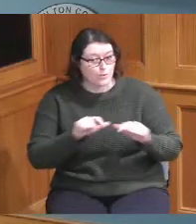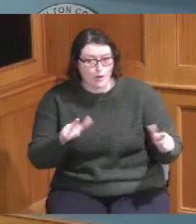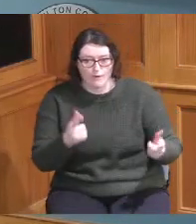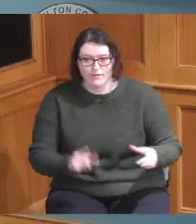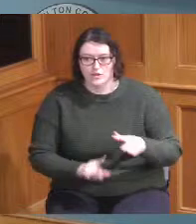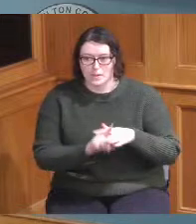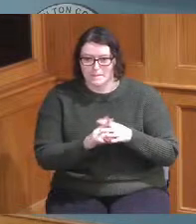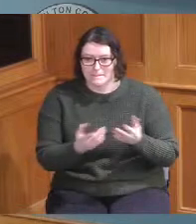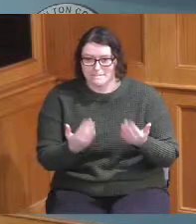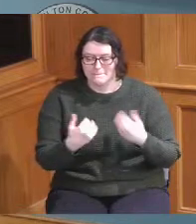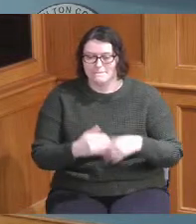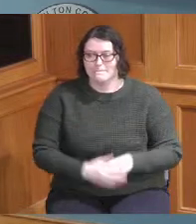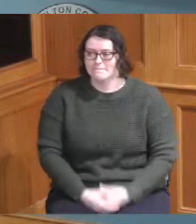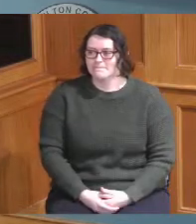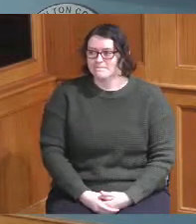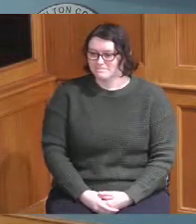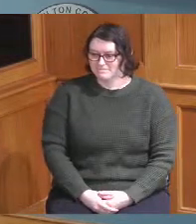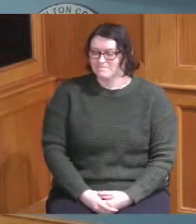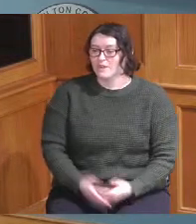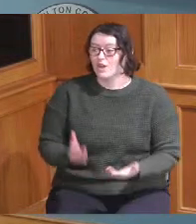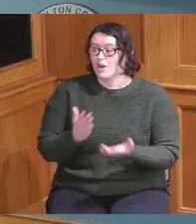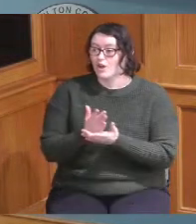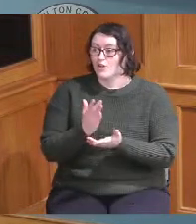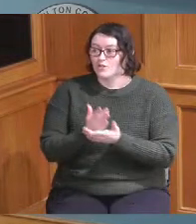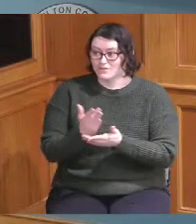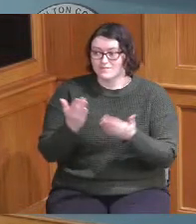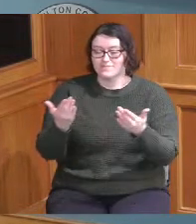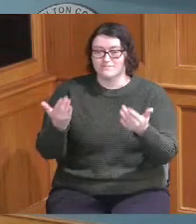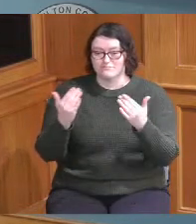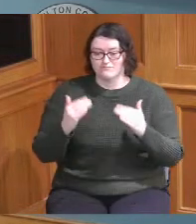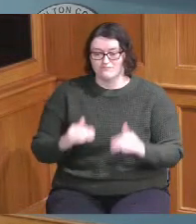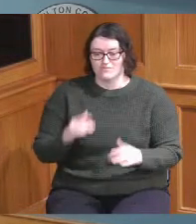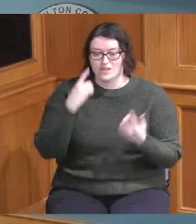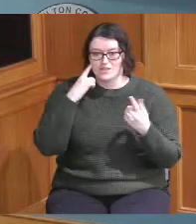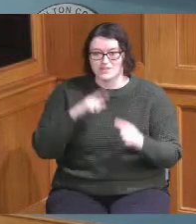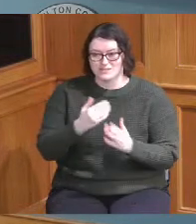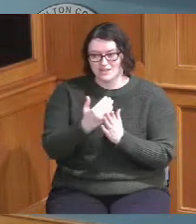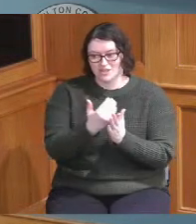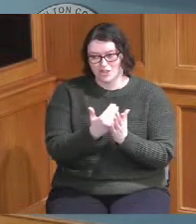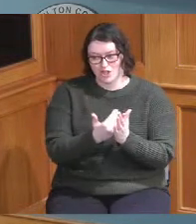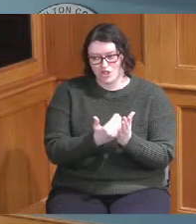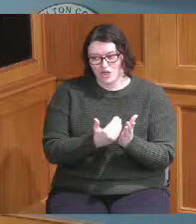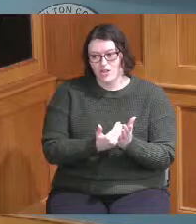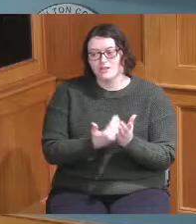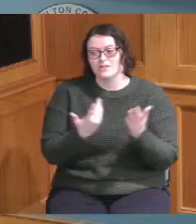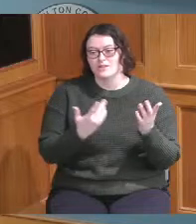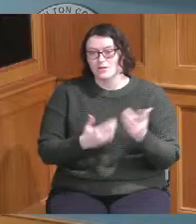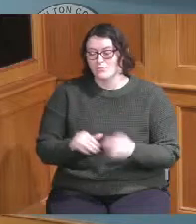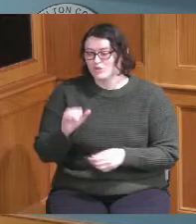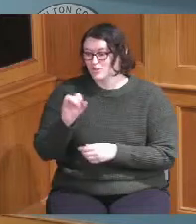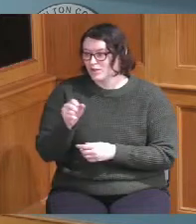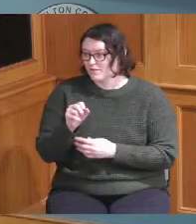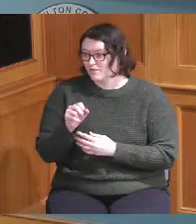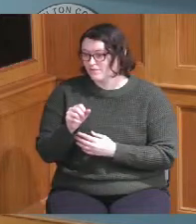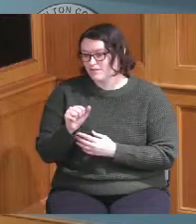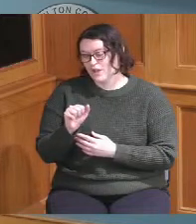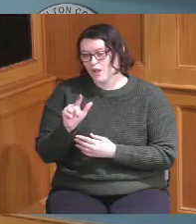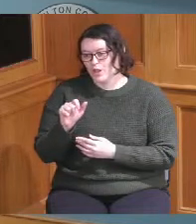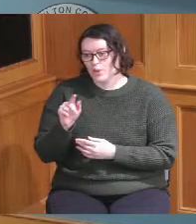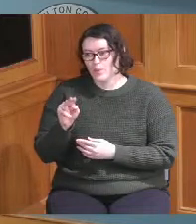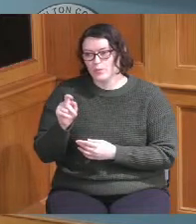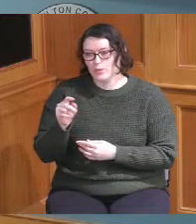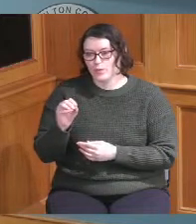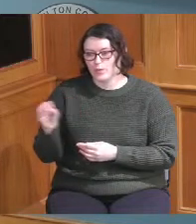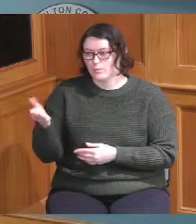here. Appreciate it. All right, we're going to move into the consent agenda. Administrator. Thank you,